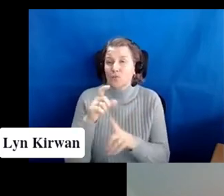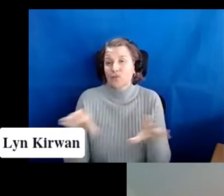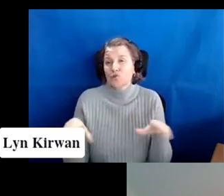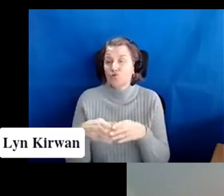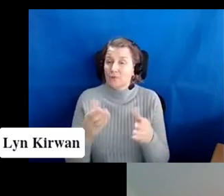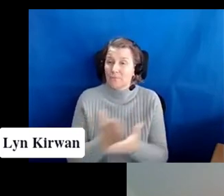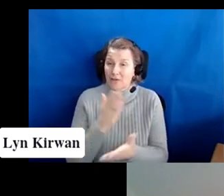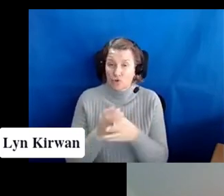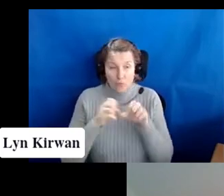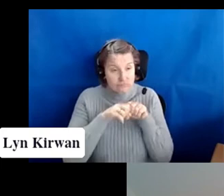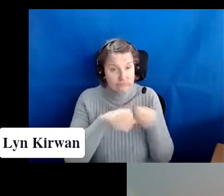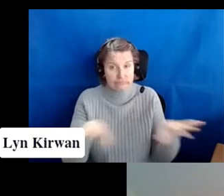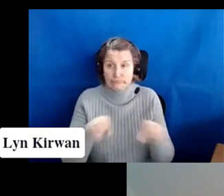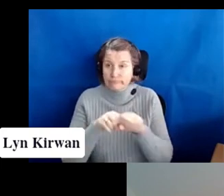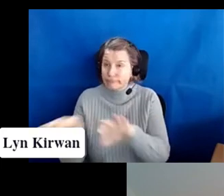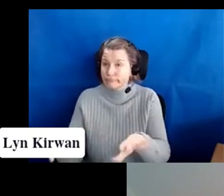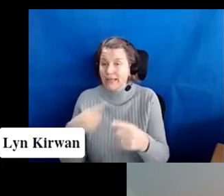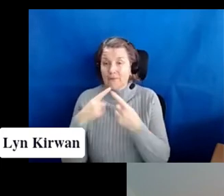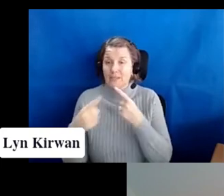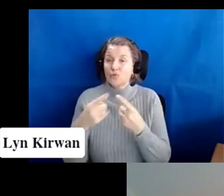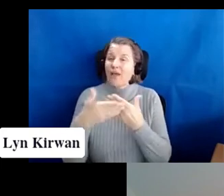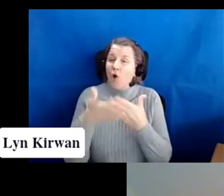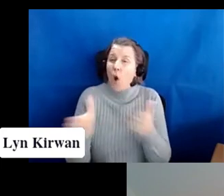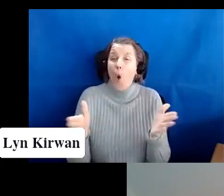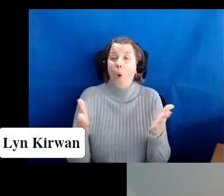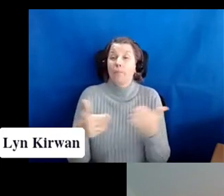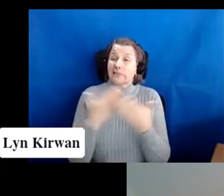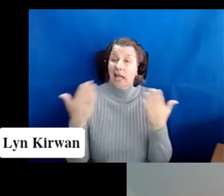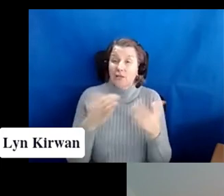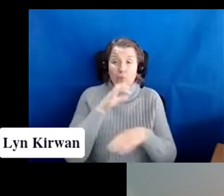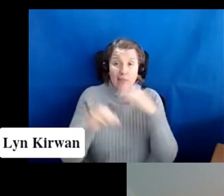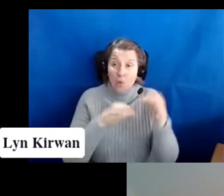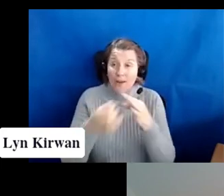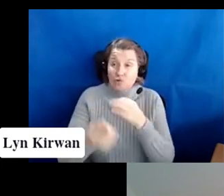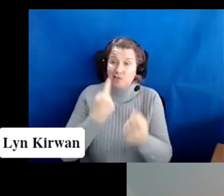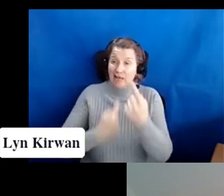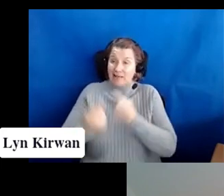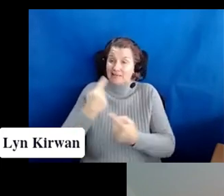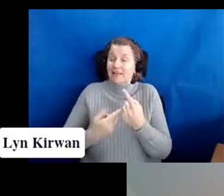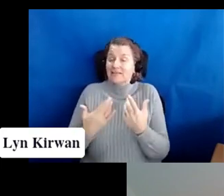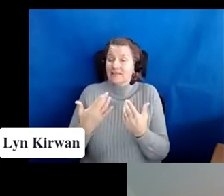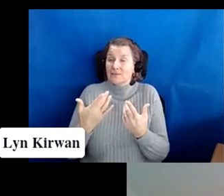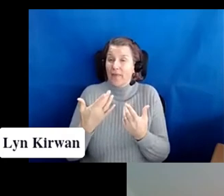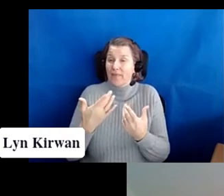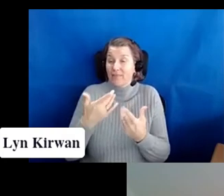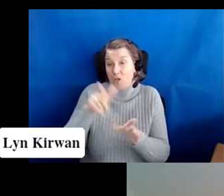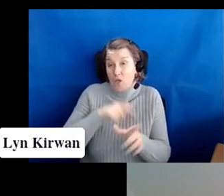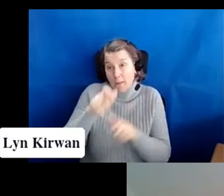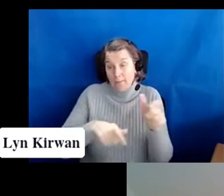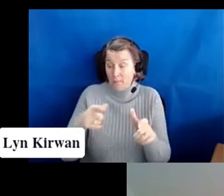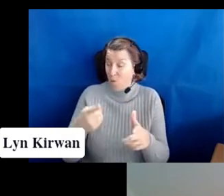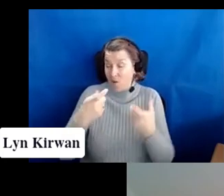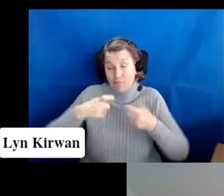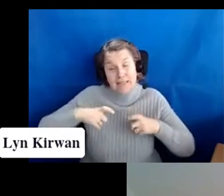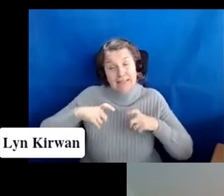people. We ran open days, we ran Q&A sessions with young people, and we would continue to do that because it's worth